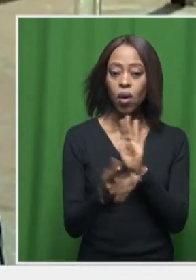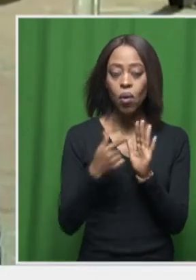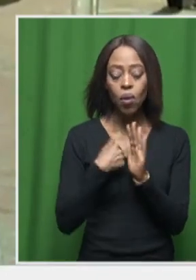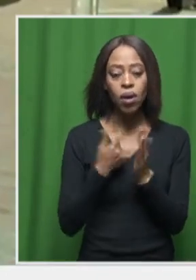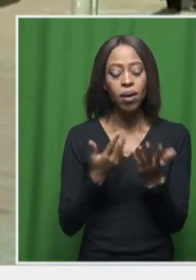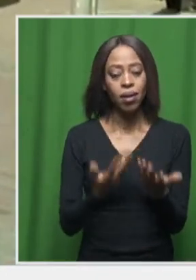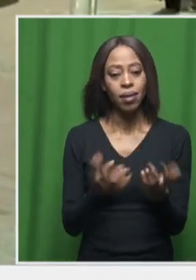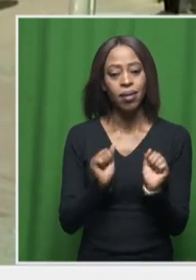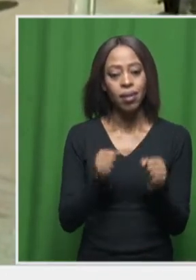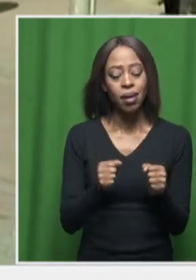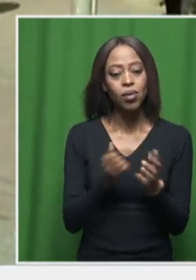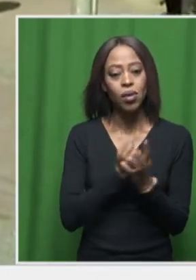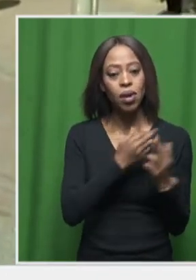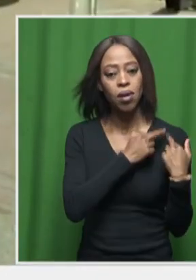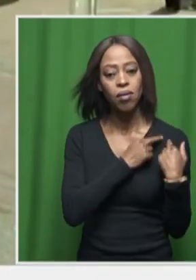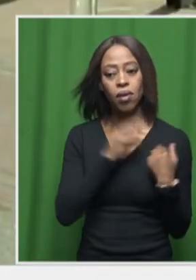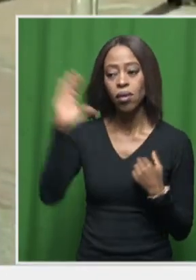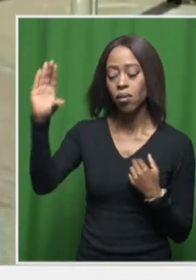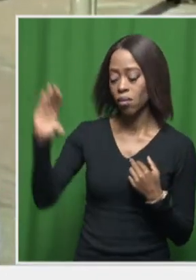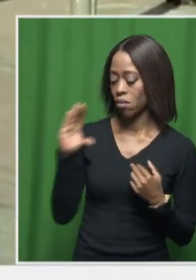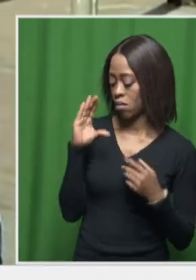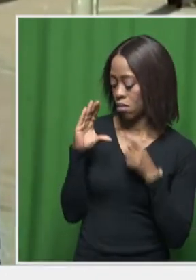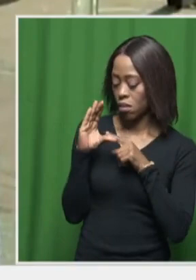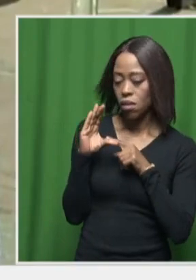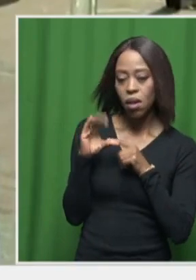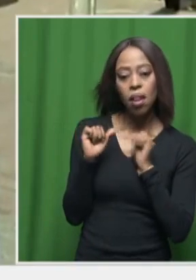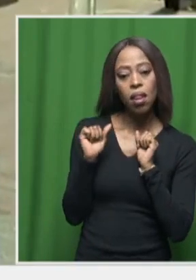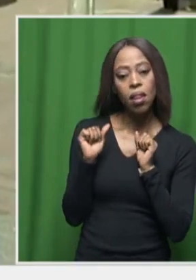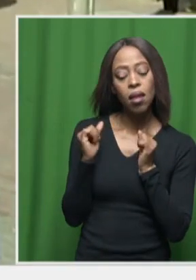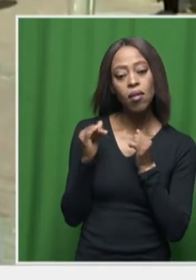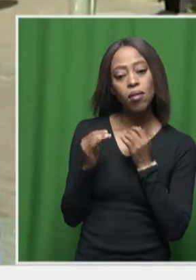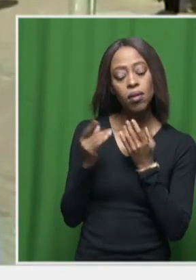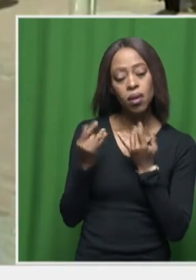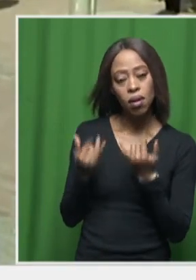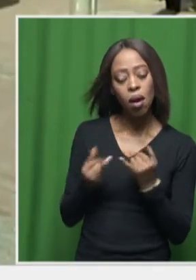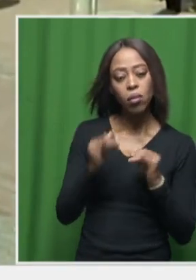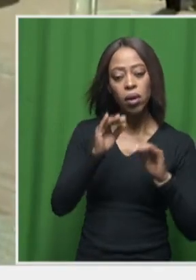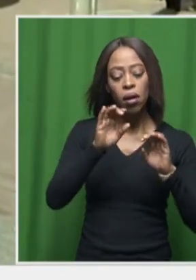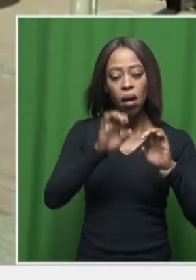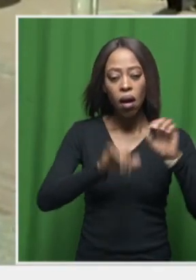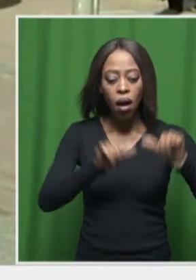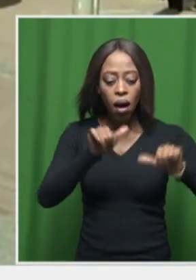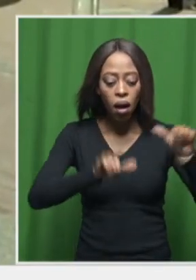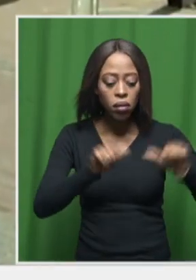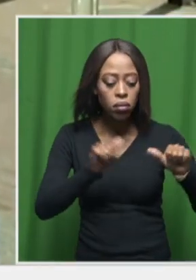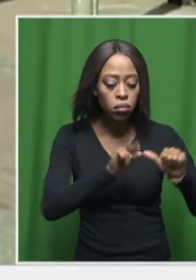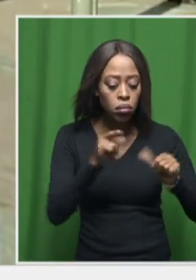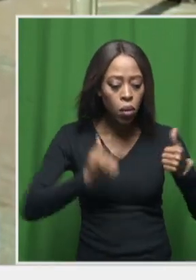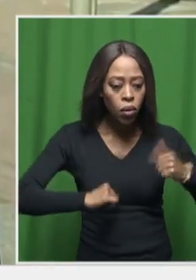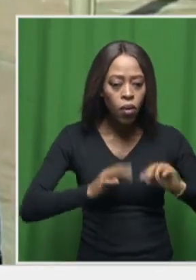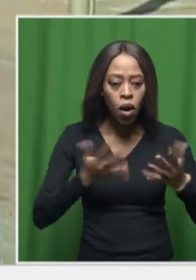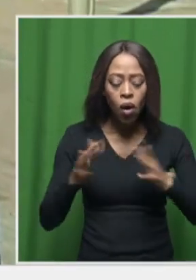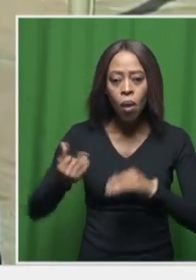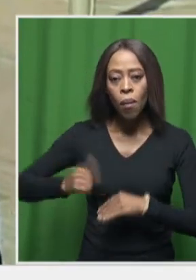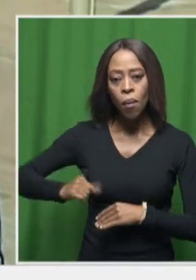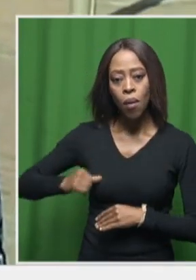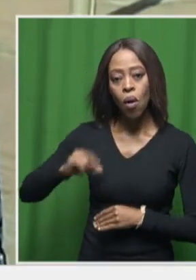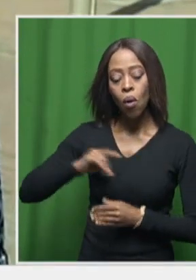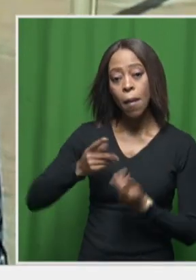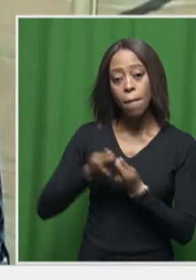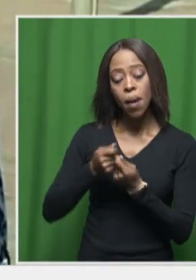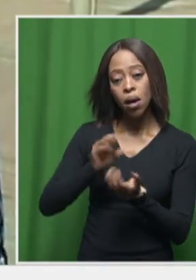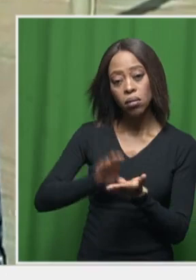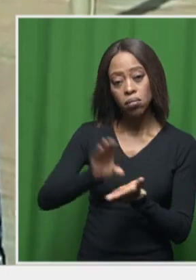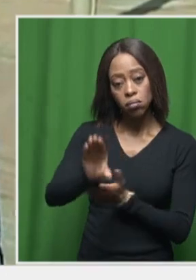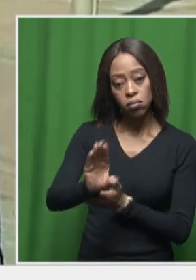brunt. You send money. I'm doing analysis of performance of municipalities across the country, where we give them the grants in